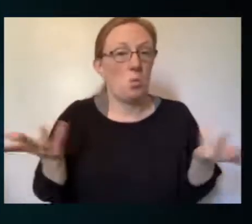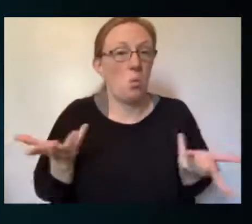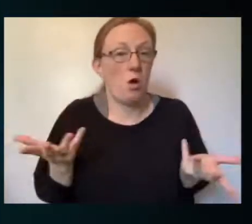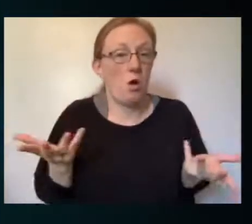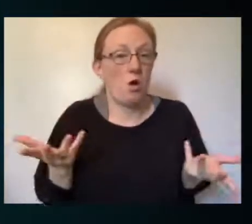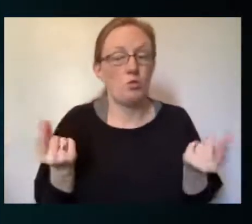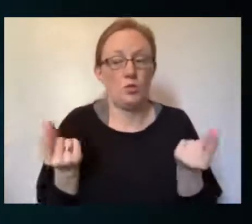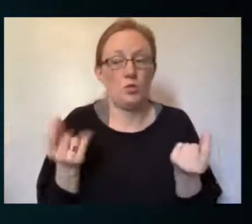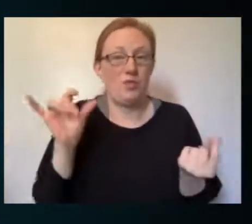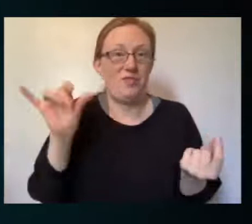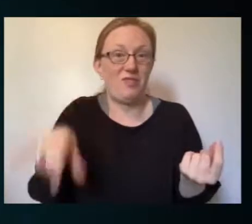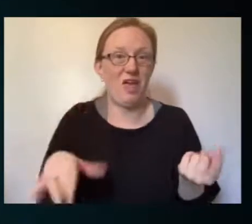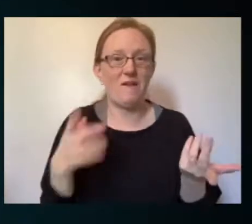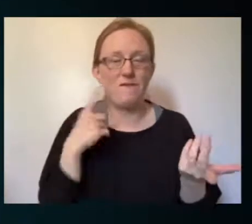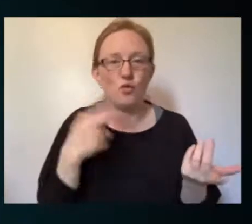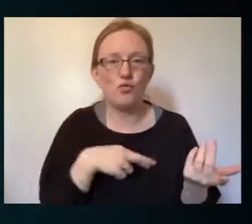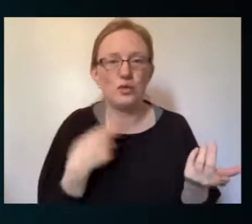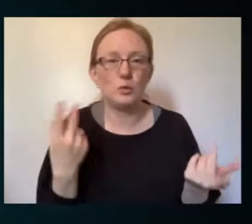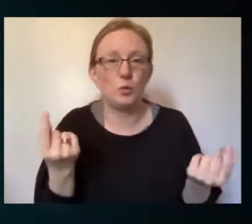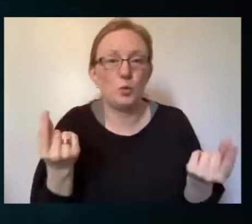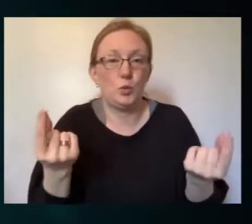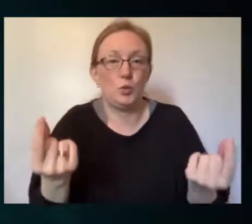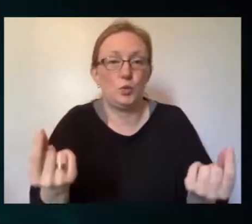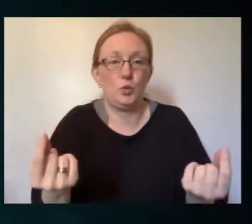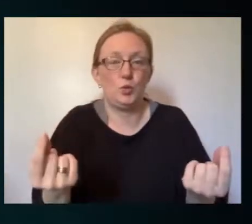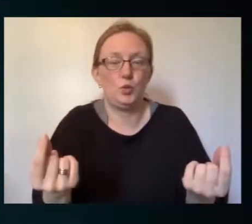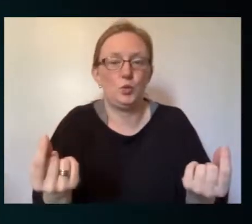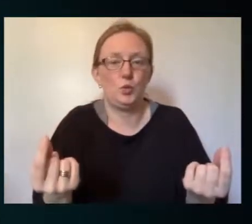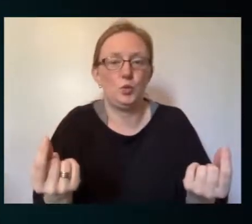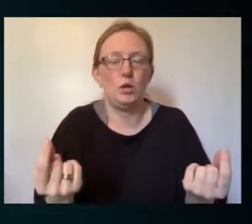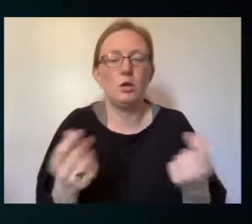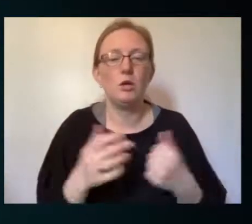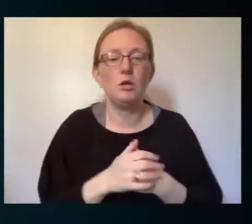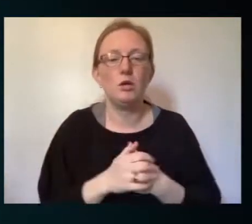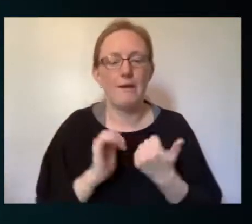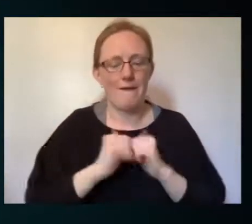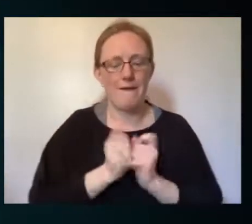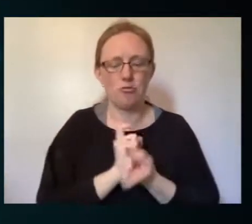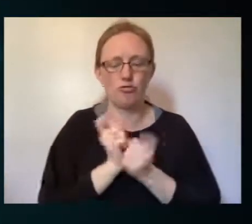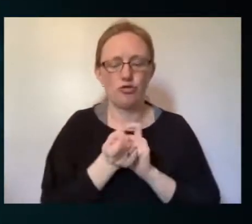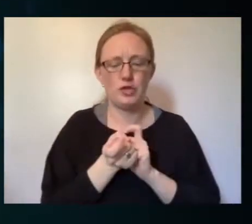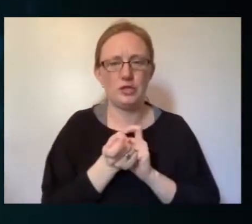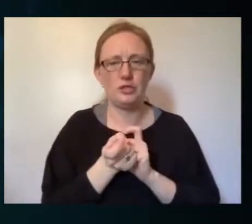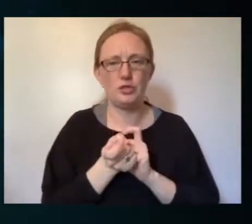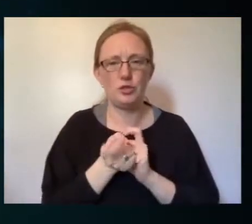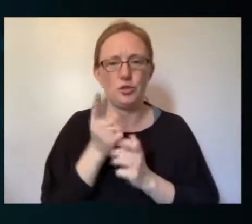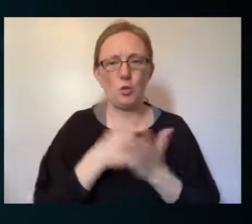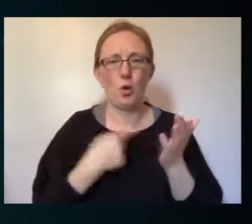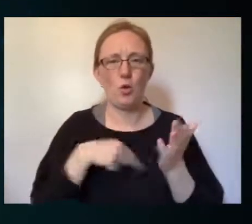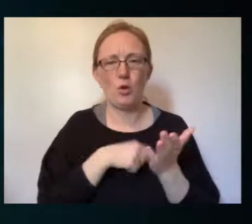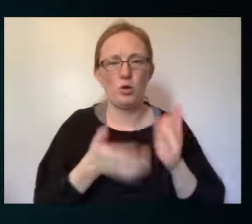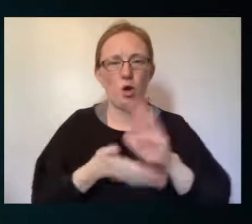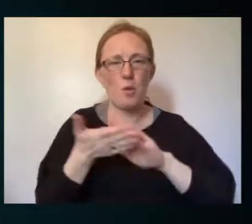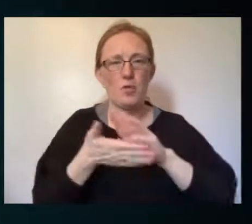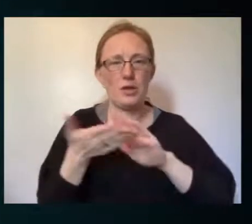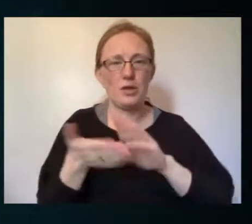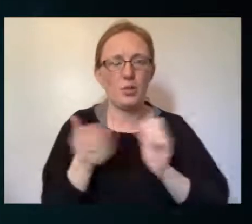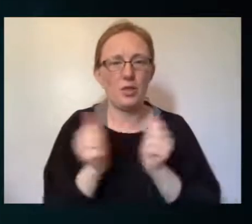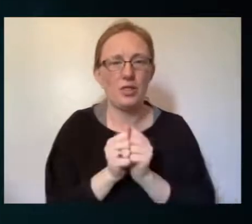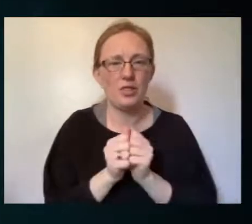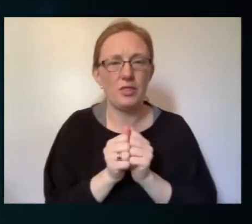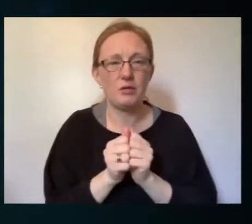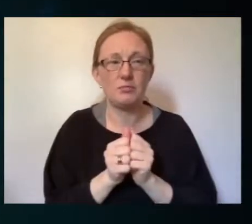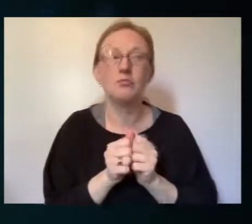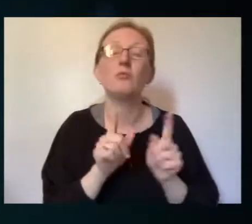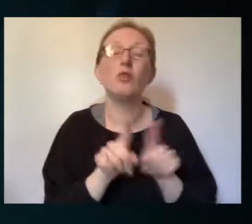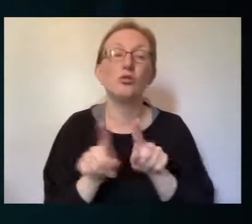with risk that allows us maybe to think, to change the structures that we're operating in? I also really